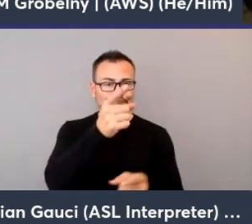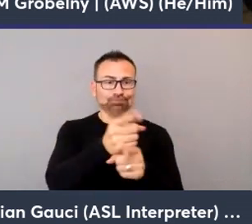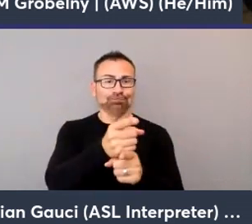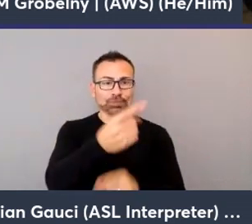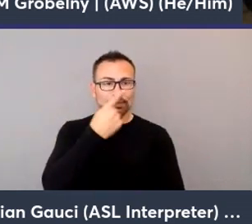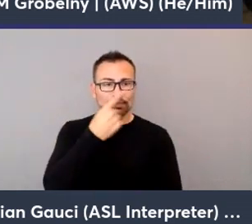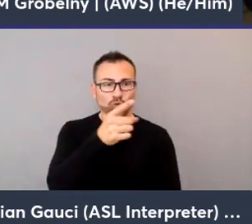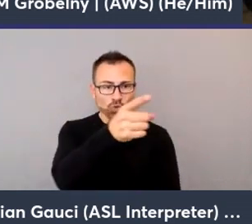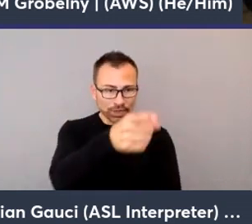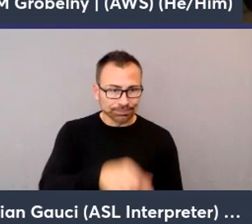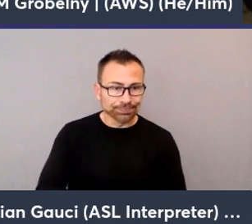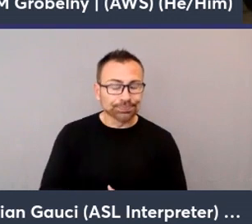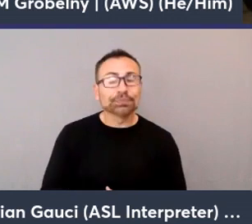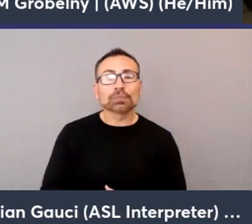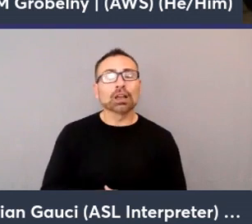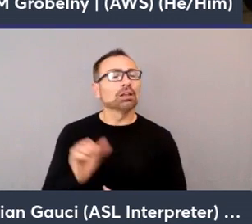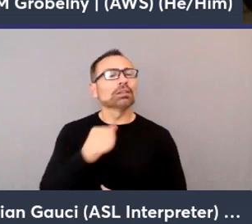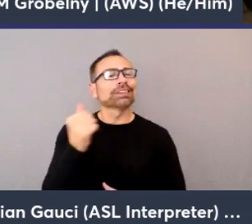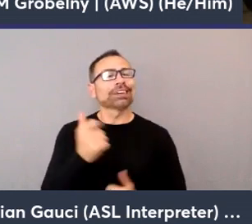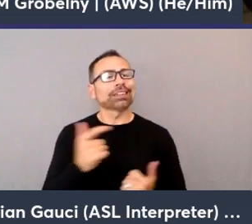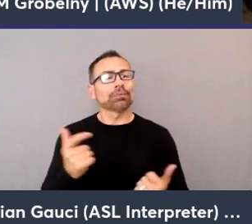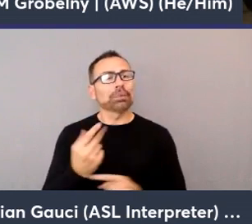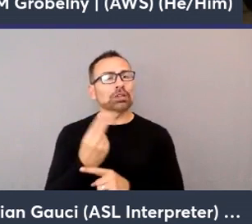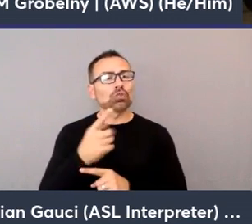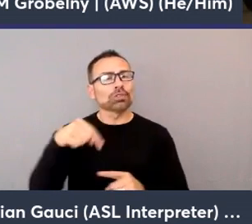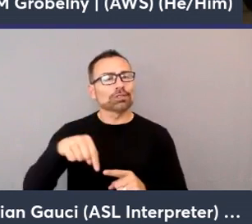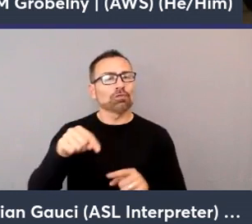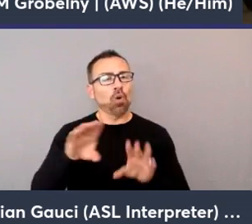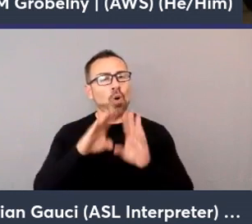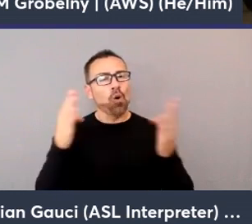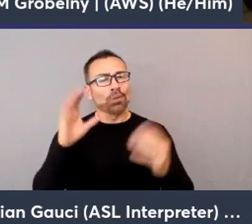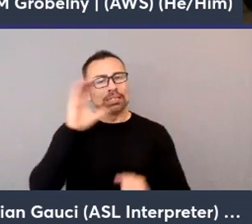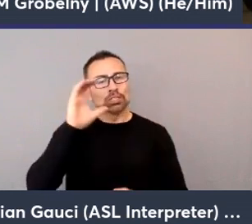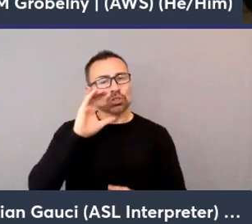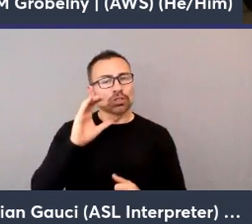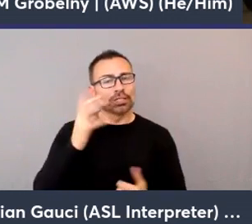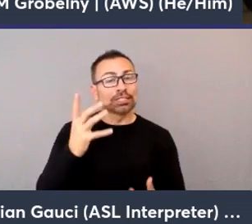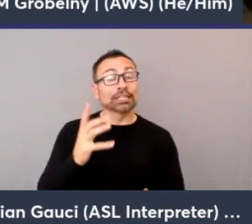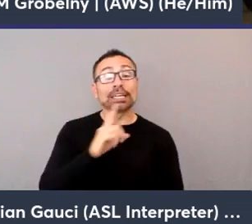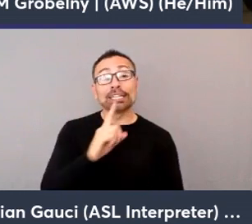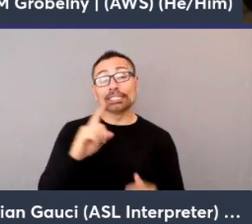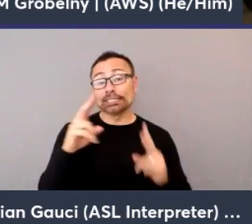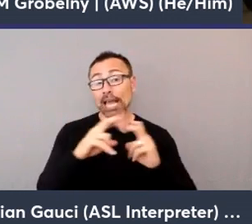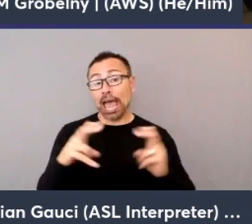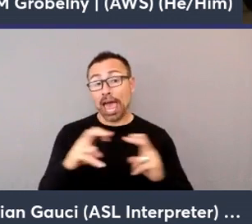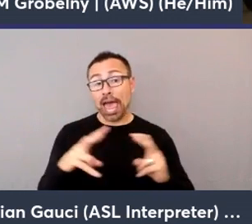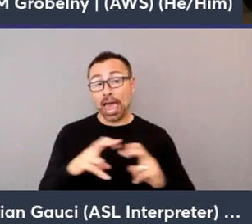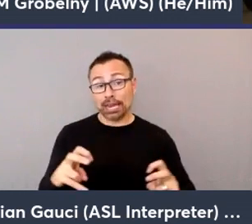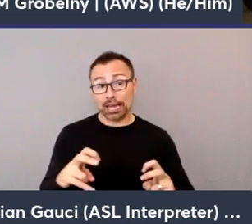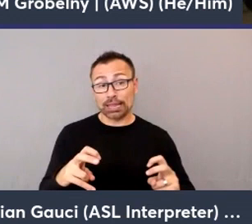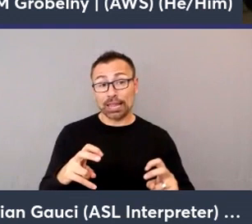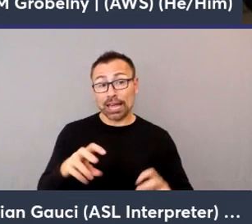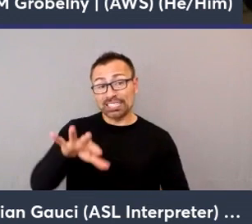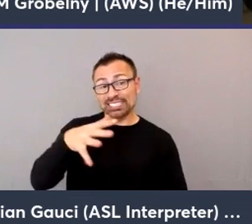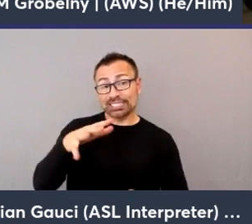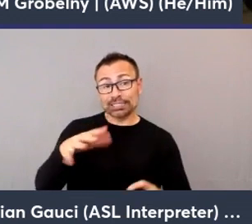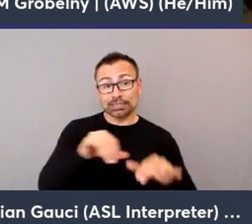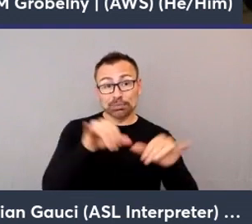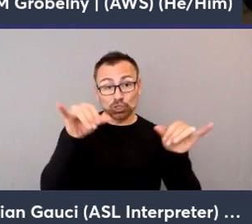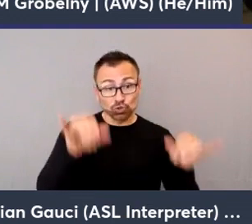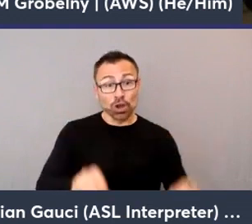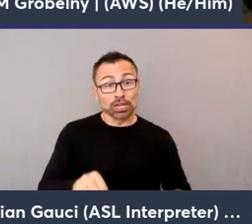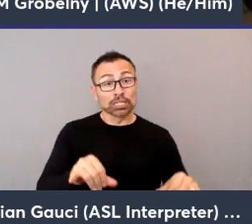It's, you know, the other big use case for OpenSearch indeed is analyzing semi-structured machine generated data.